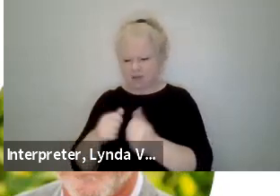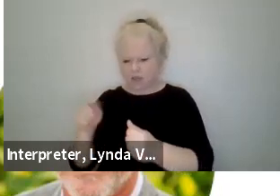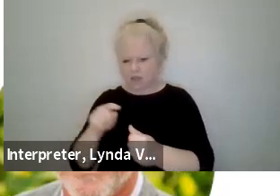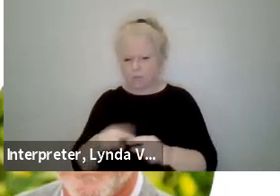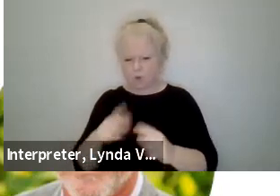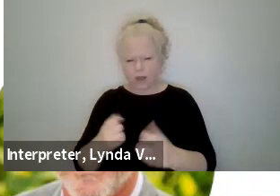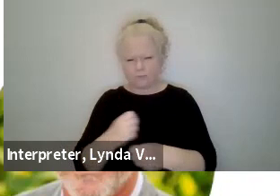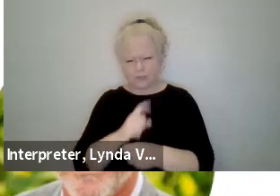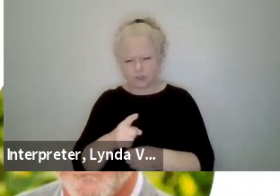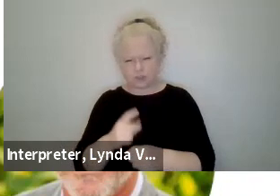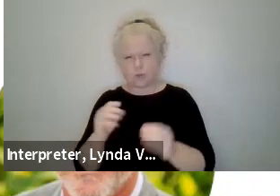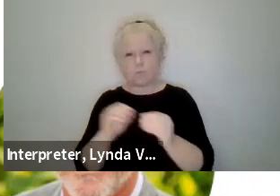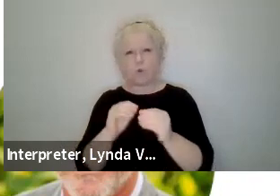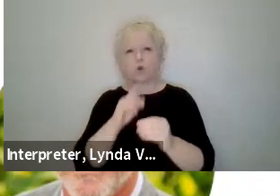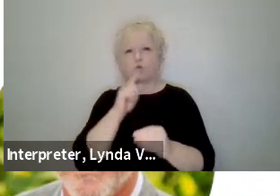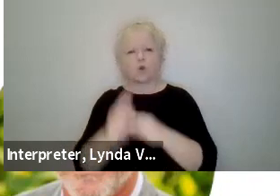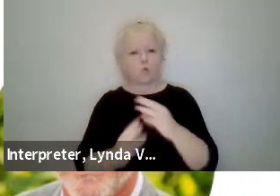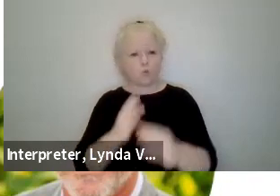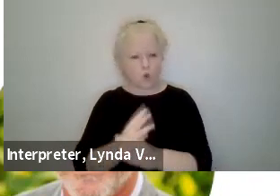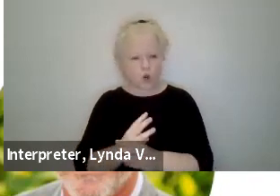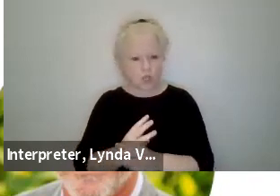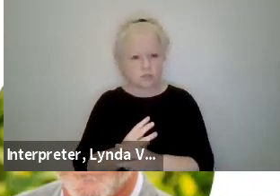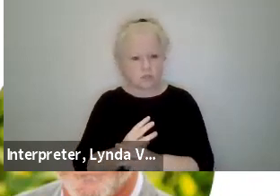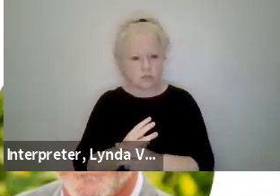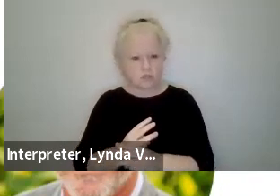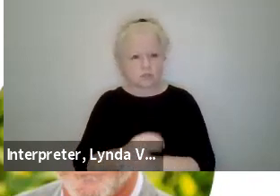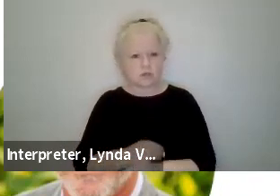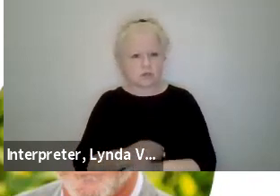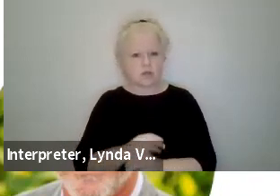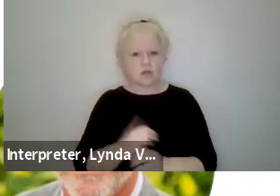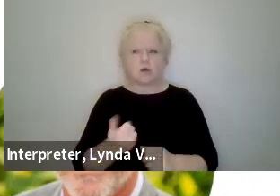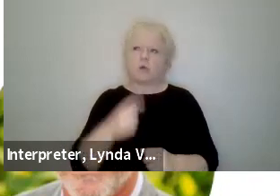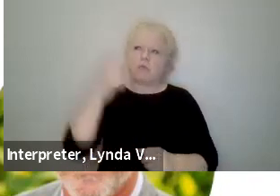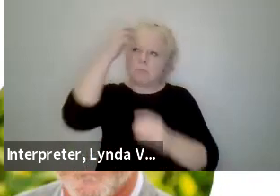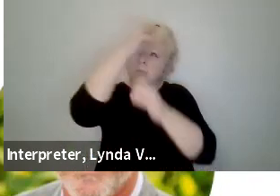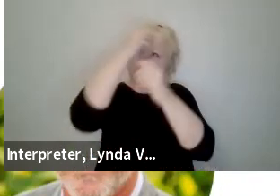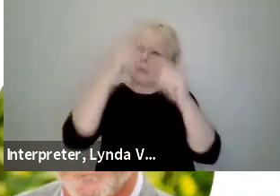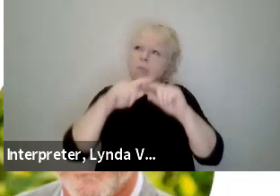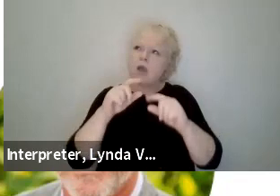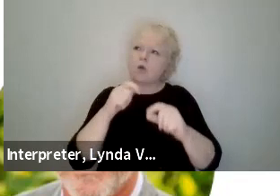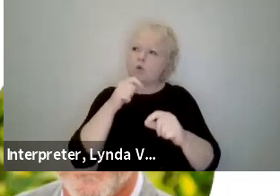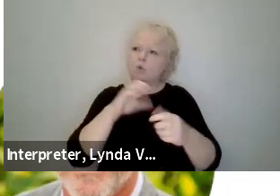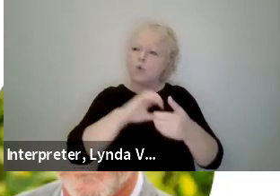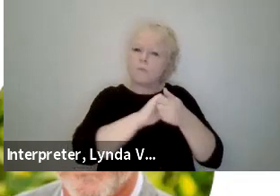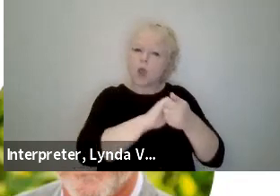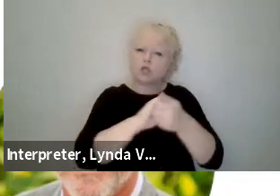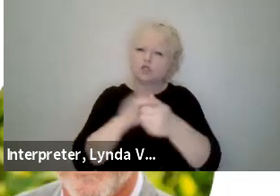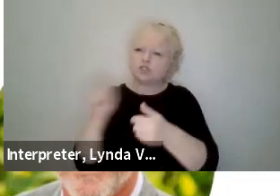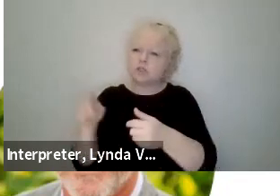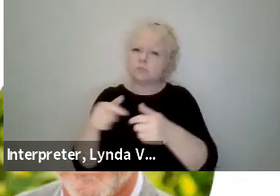to make it more real world. And in talking with what partnerships could potentially impact,